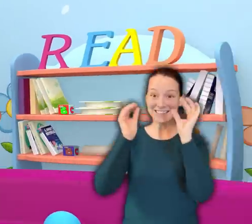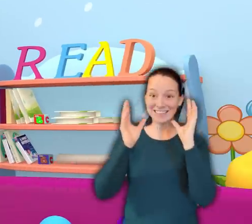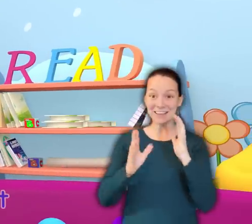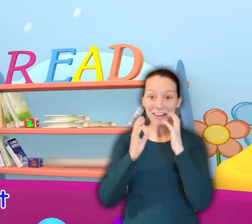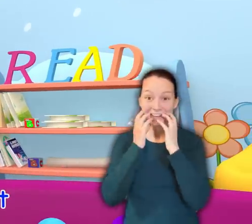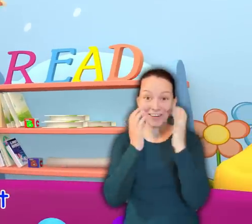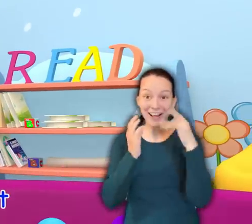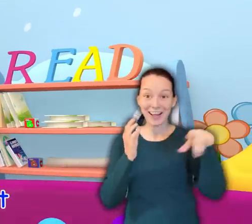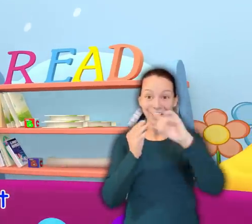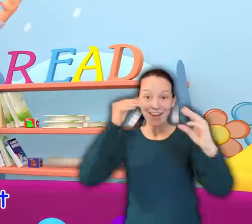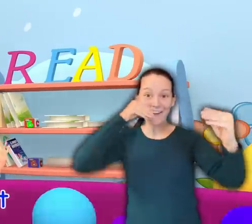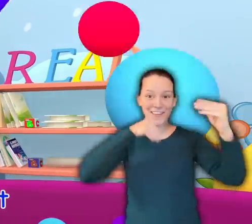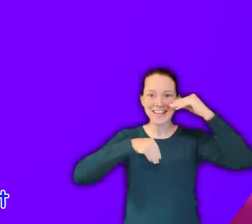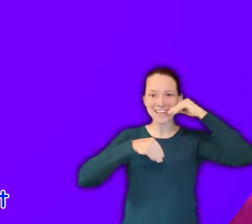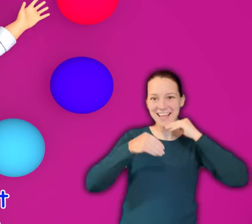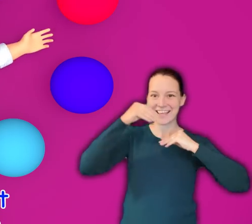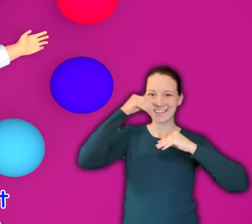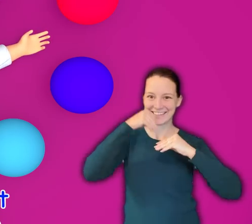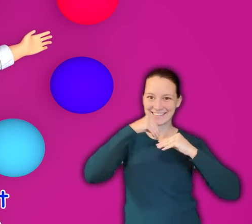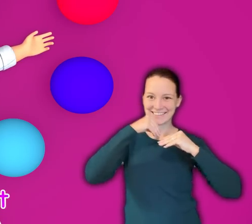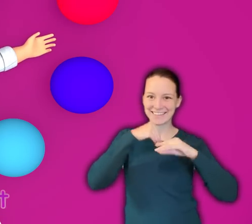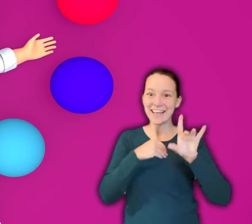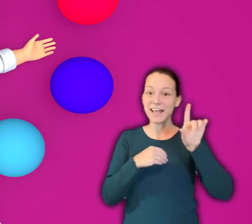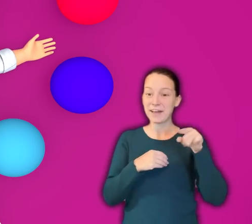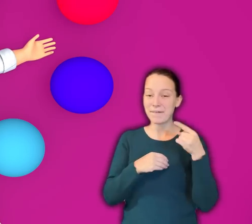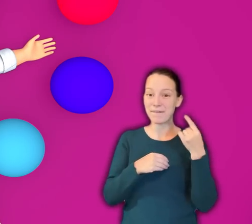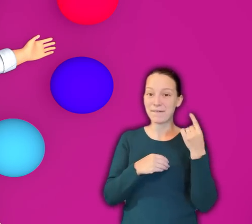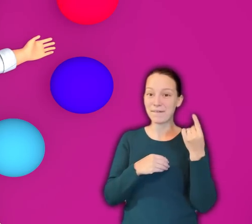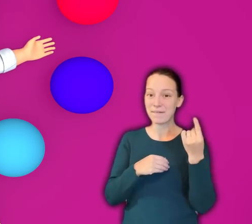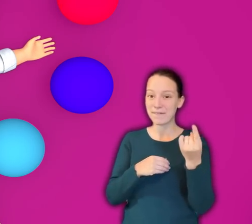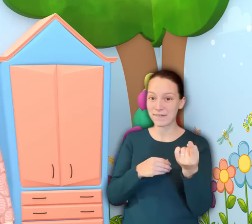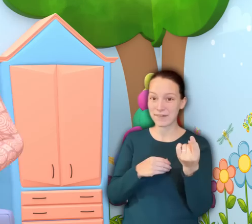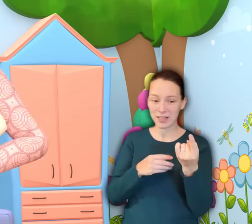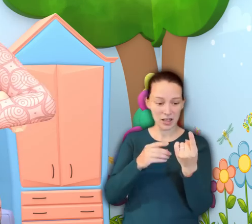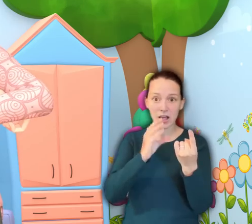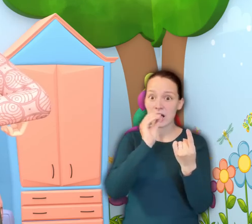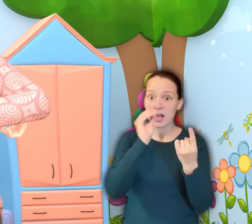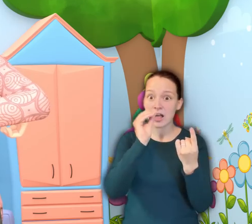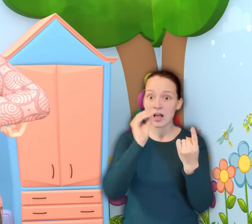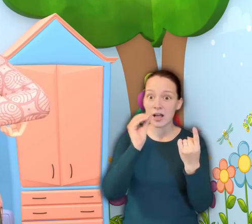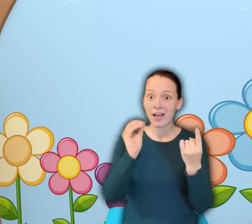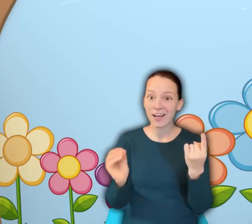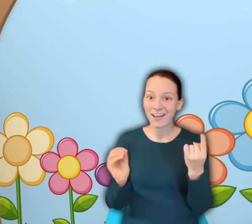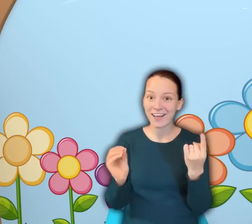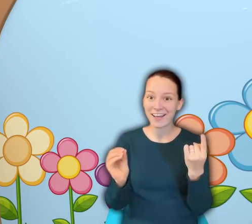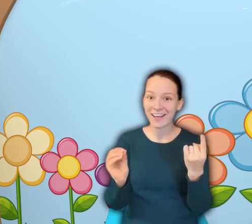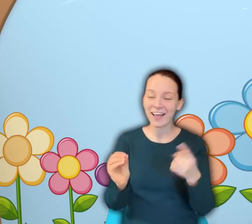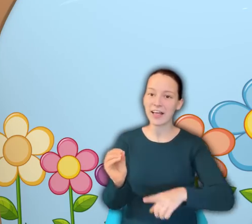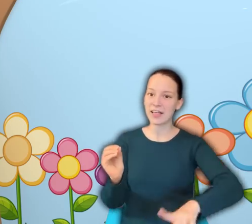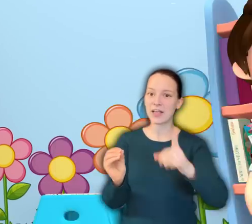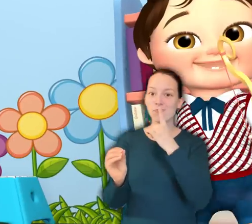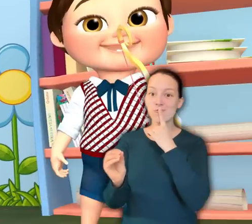great teacher cried now and not one red apple